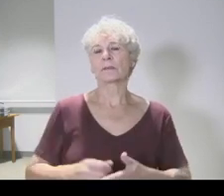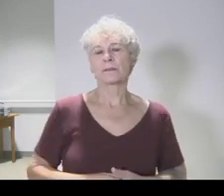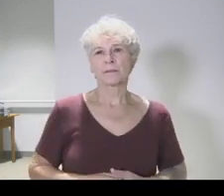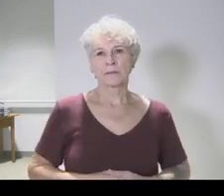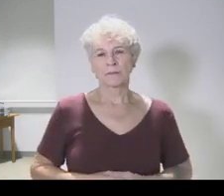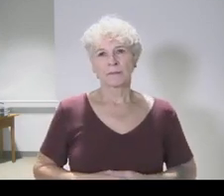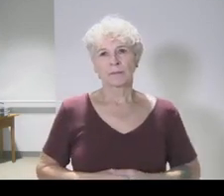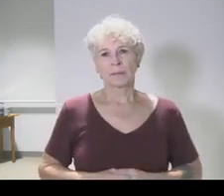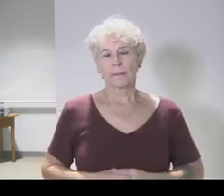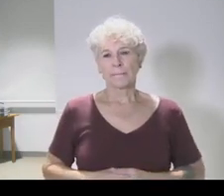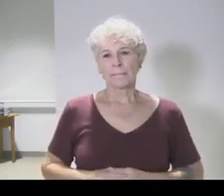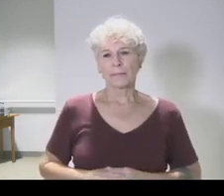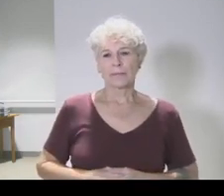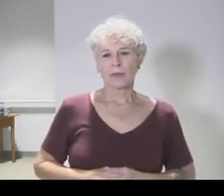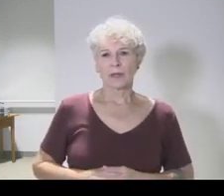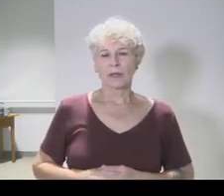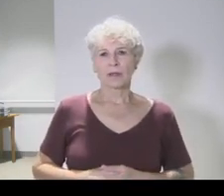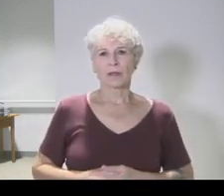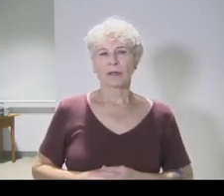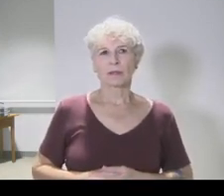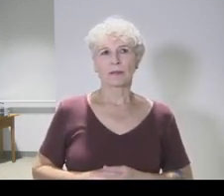There still be made moves to make,